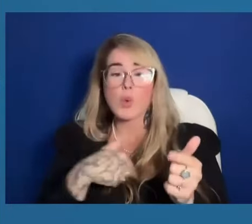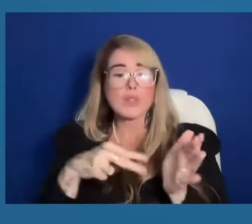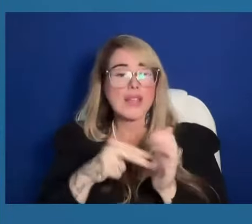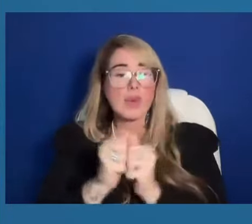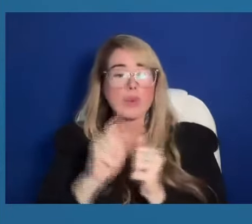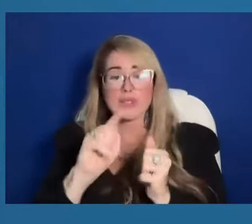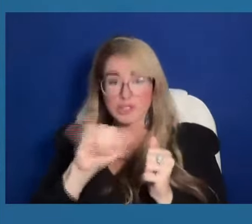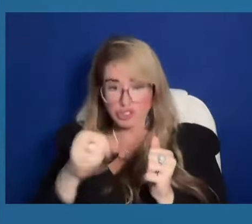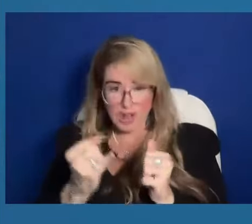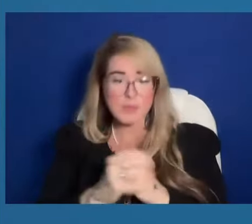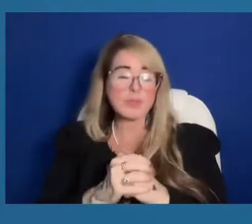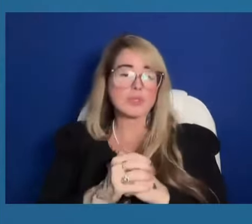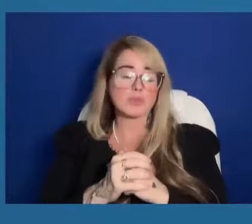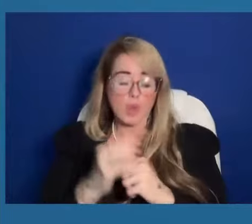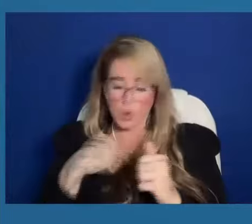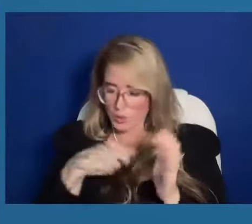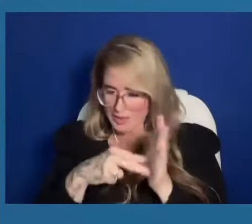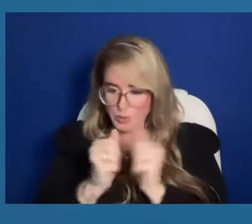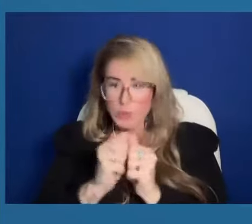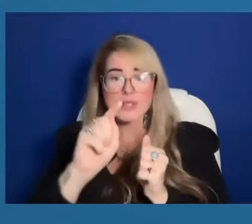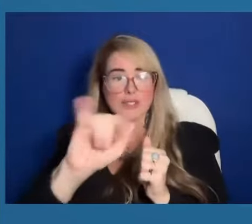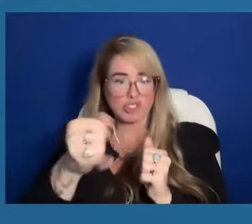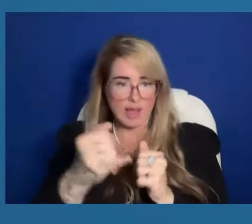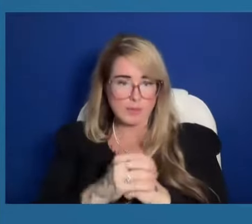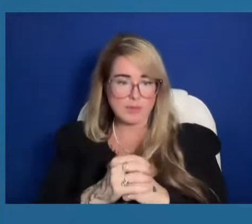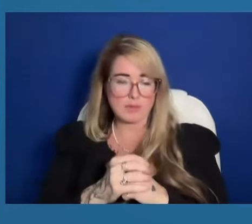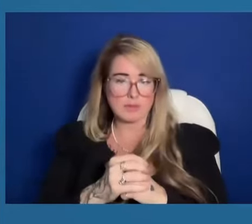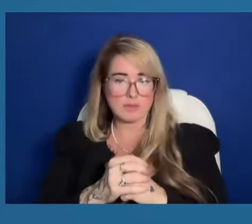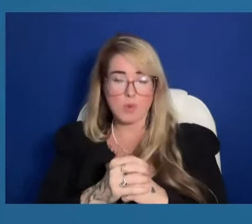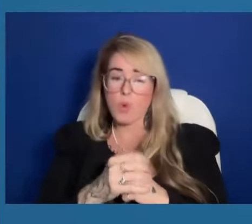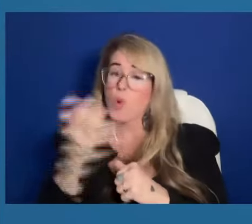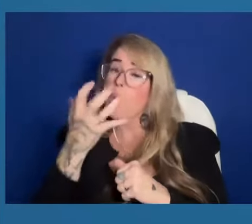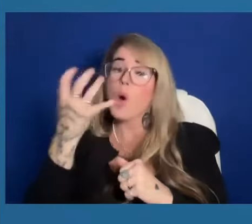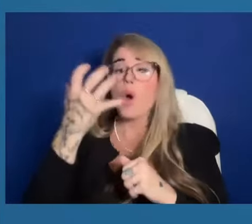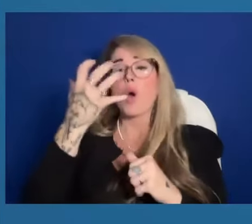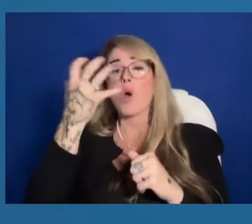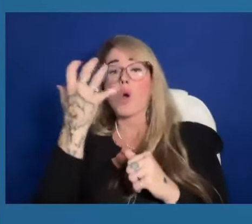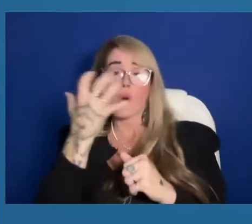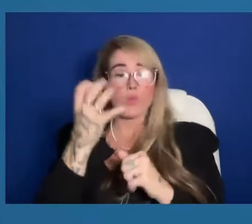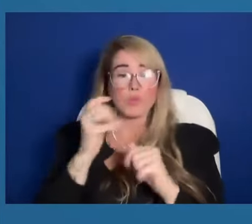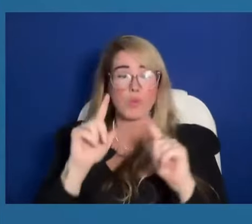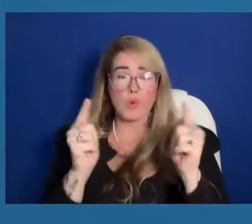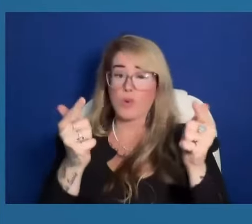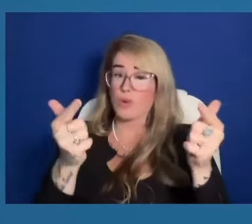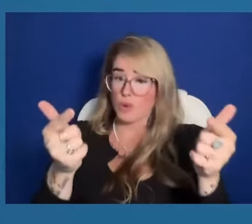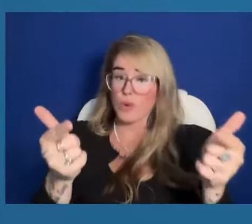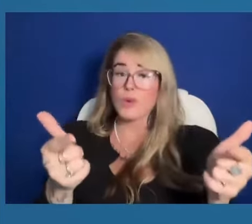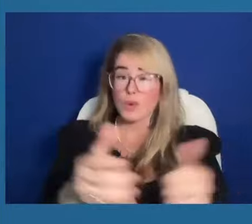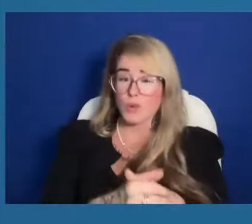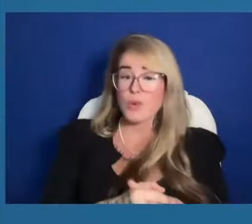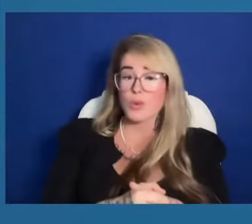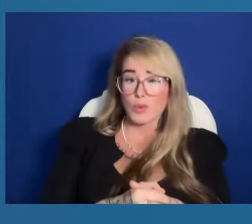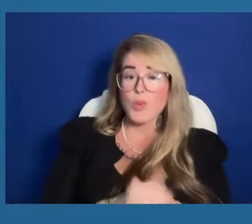with. Tish James. We stand with. Tish James. Whoa.